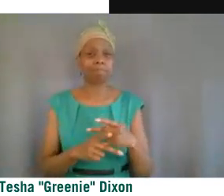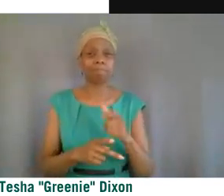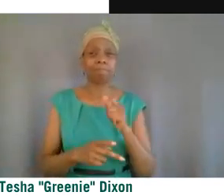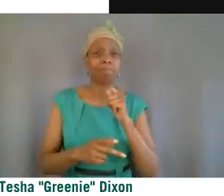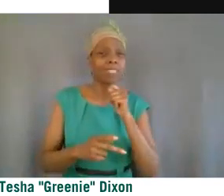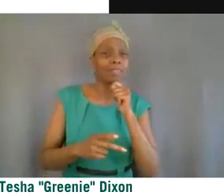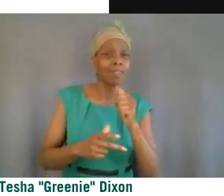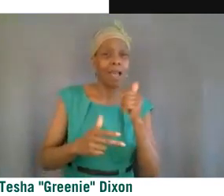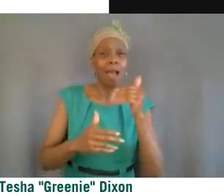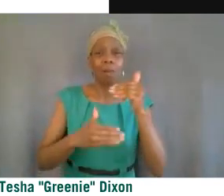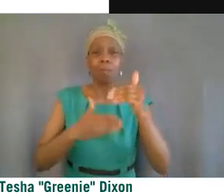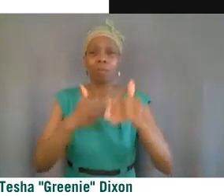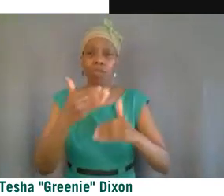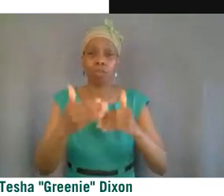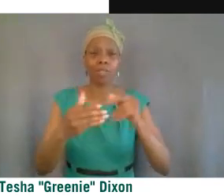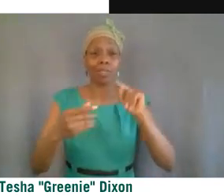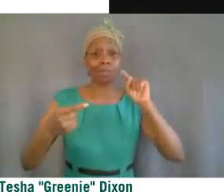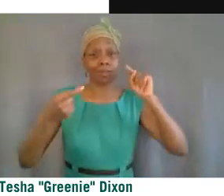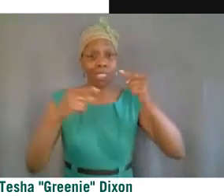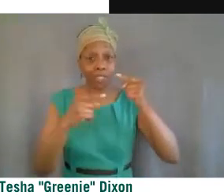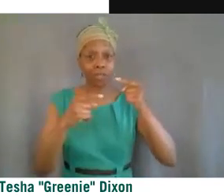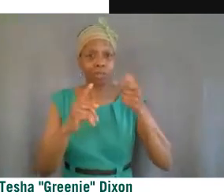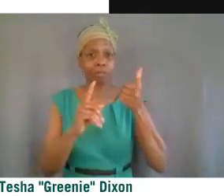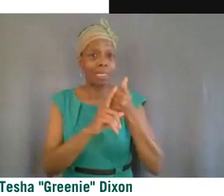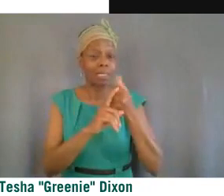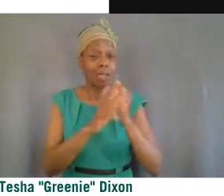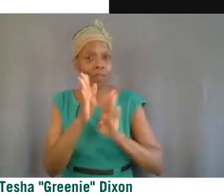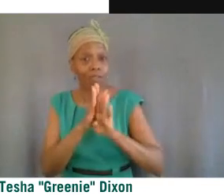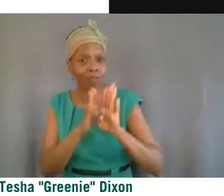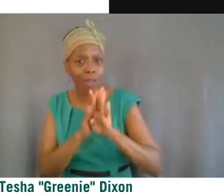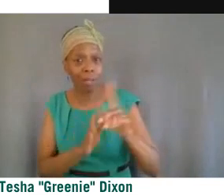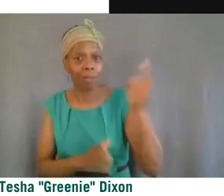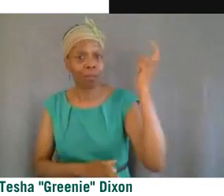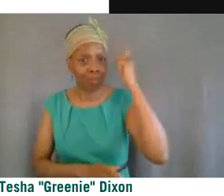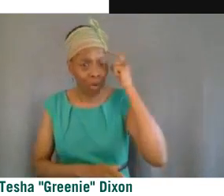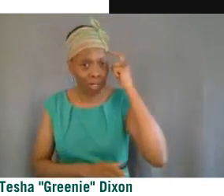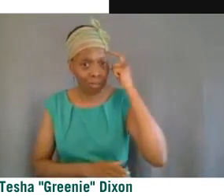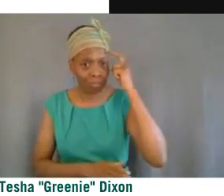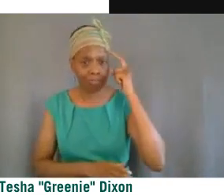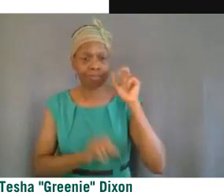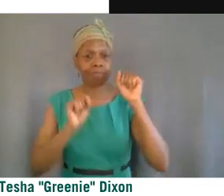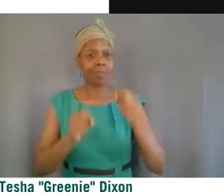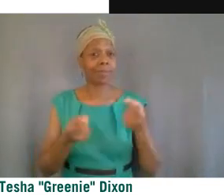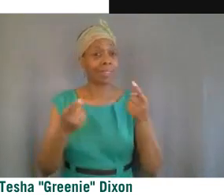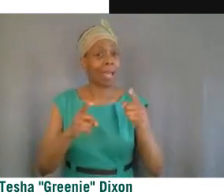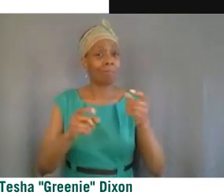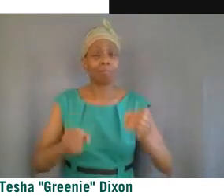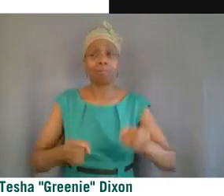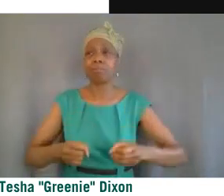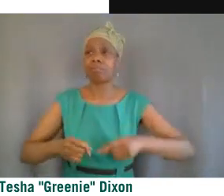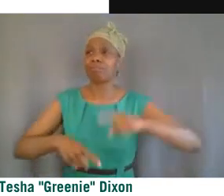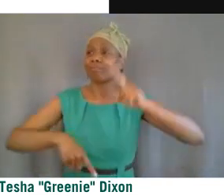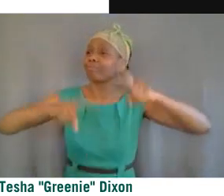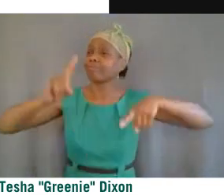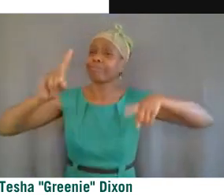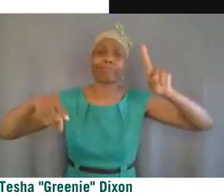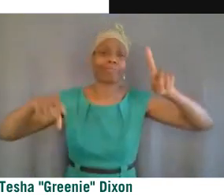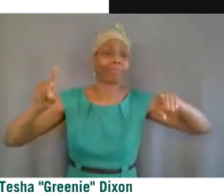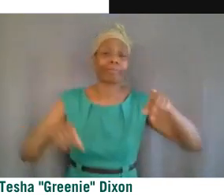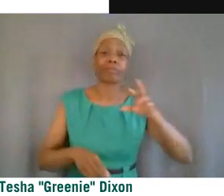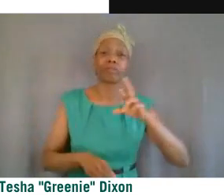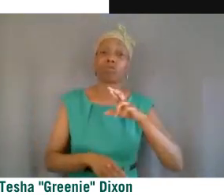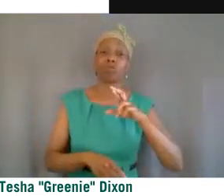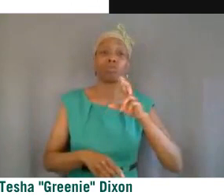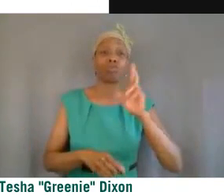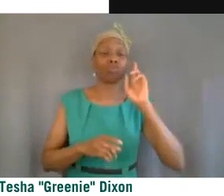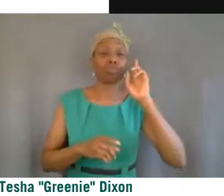non-progressive injury to the developing brain. And it can happen for a lot of different reasons. But